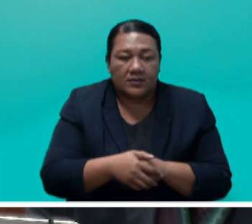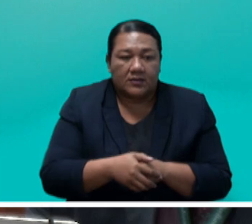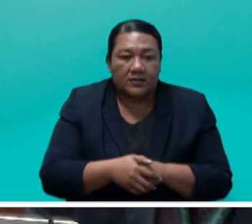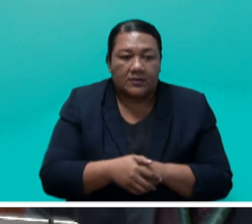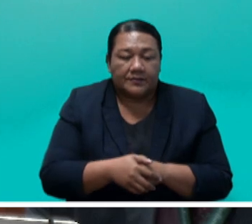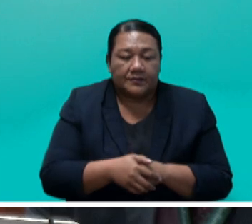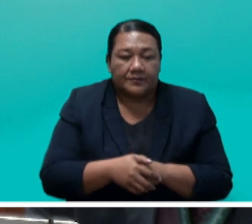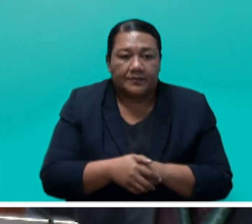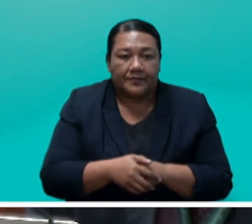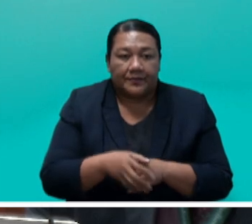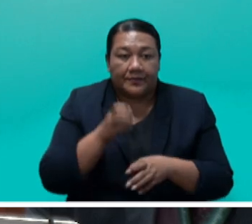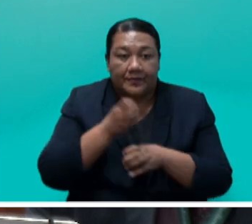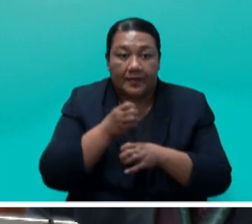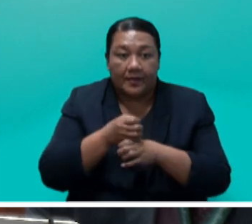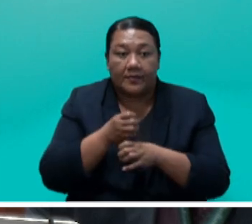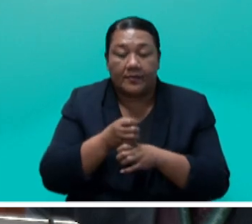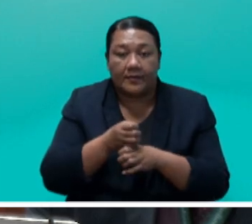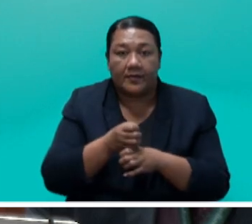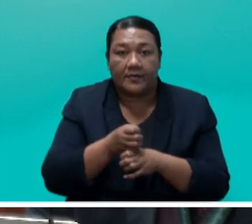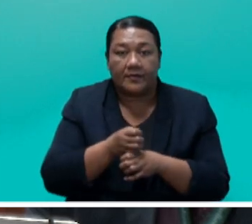Employing approximately